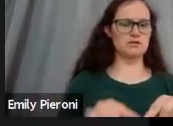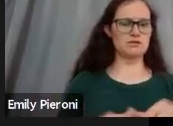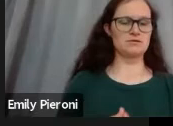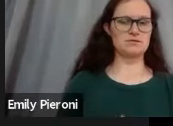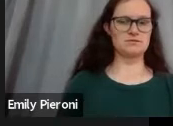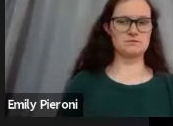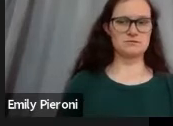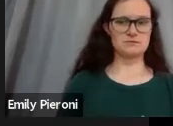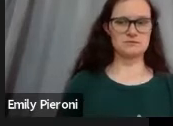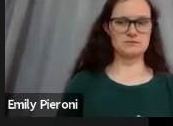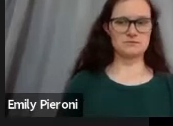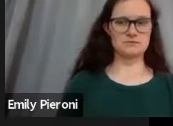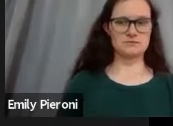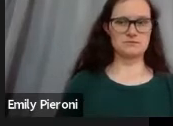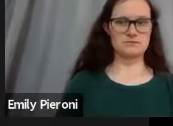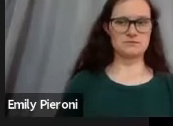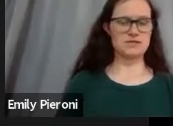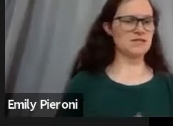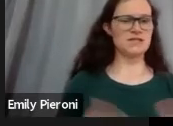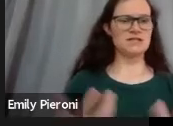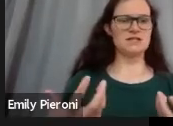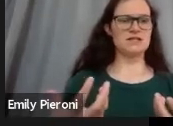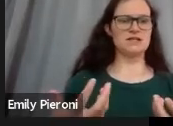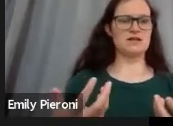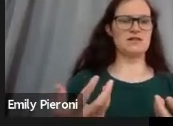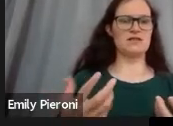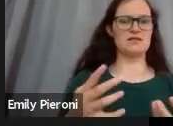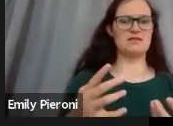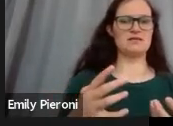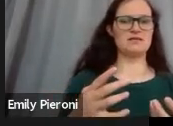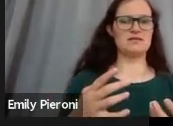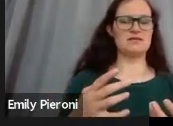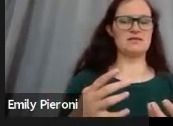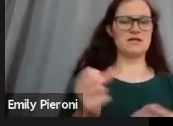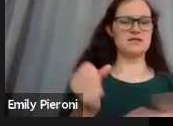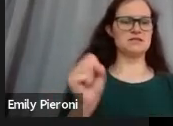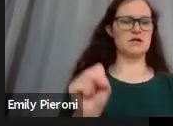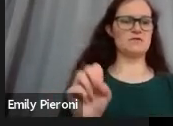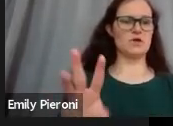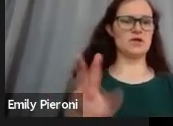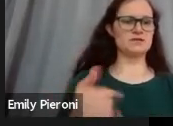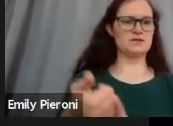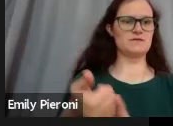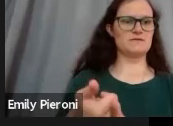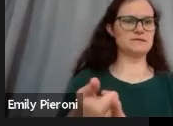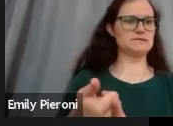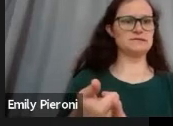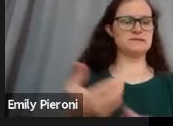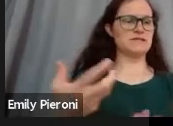it doesn't seem to want to do that now. I can't find the. Hit the escape key.